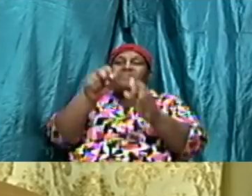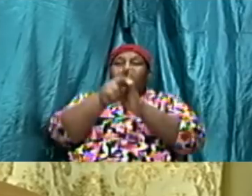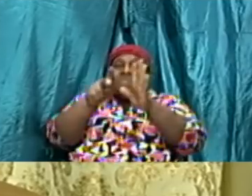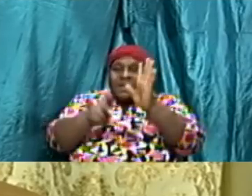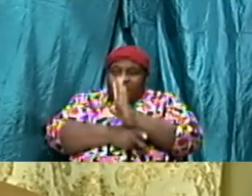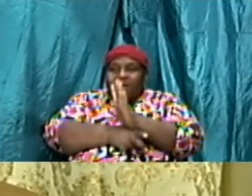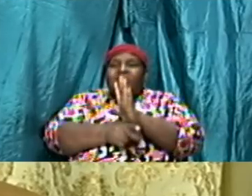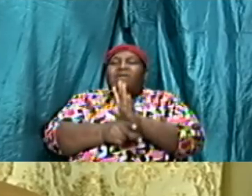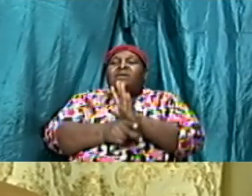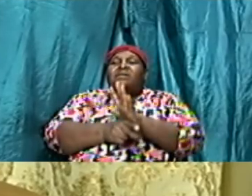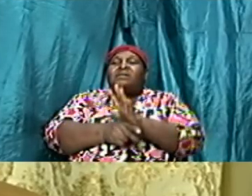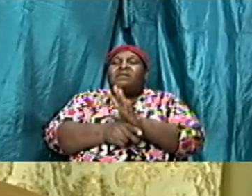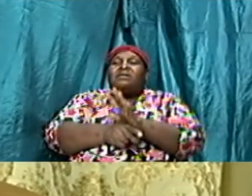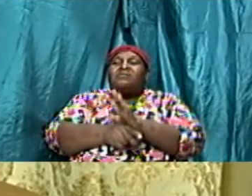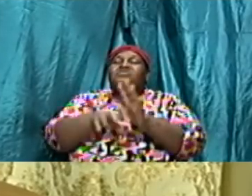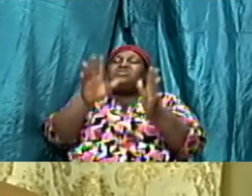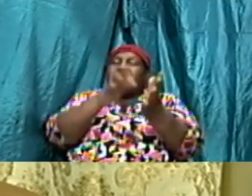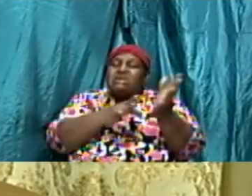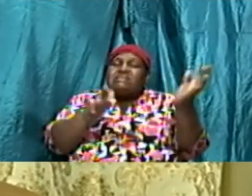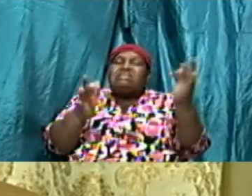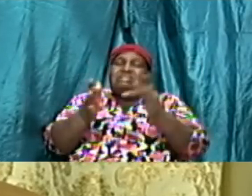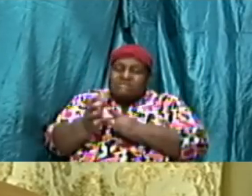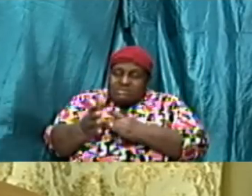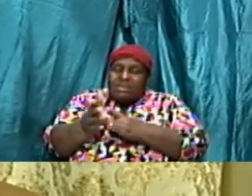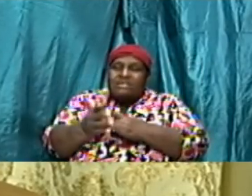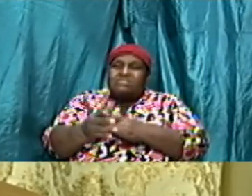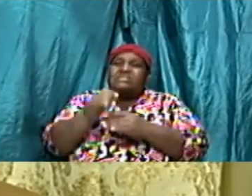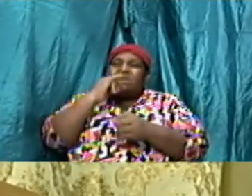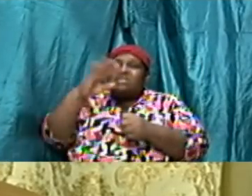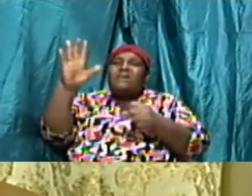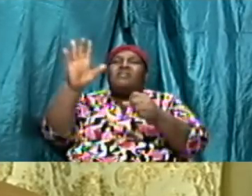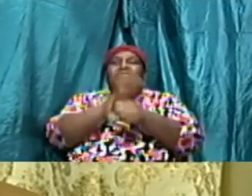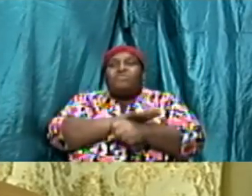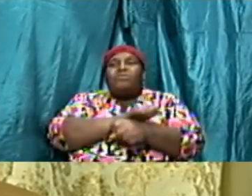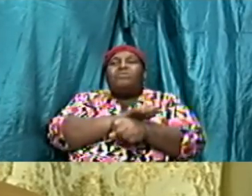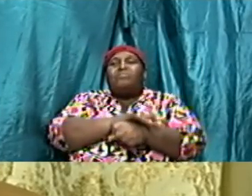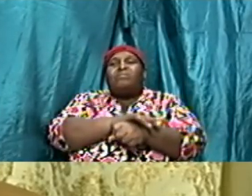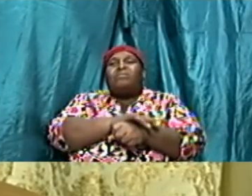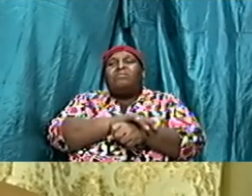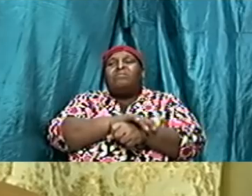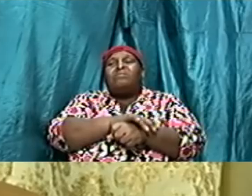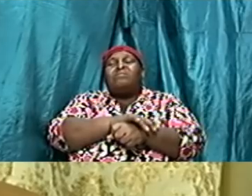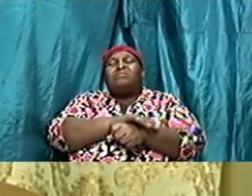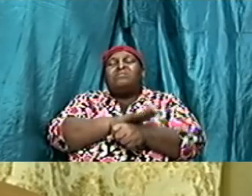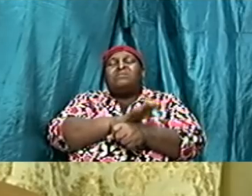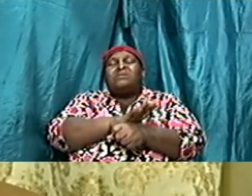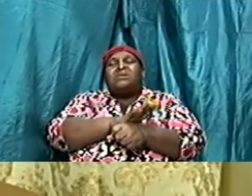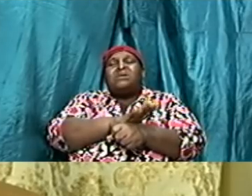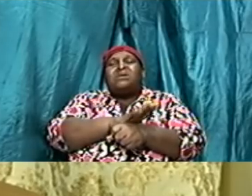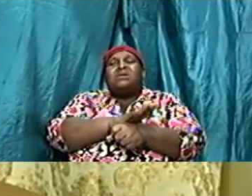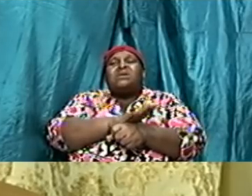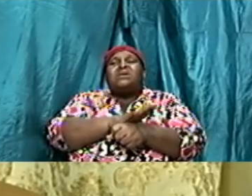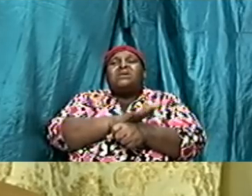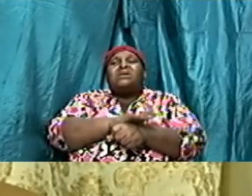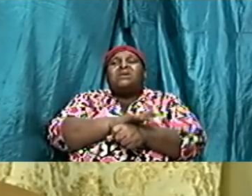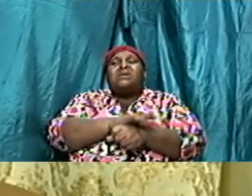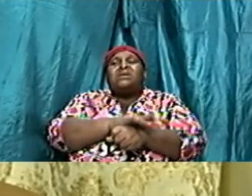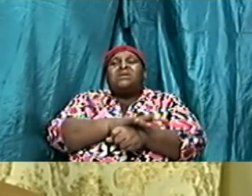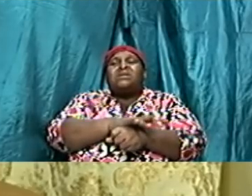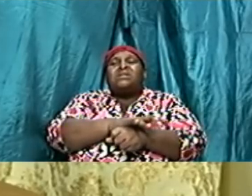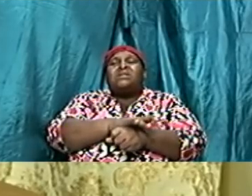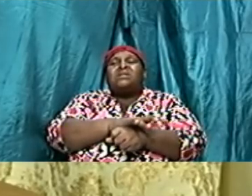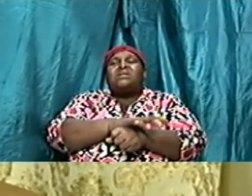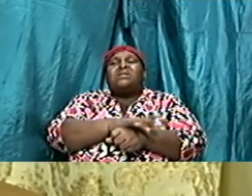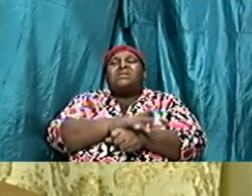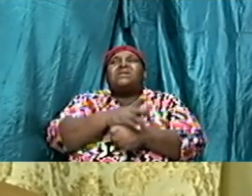antitype. He is the actual full represent. Well, better yet, they are the